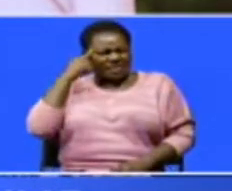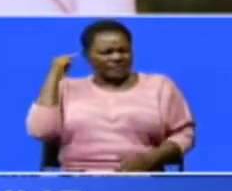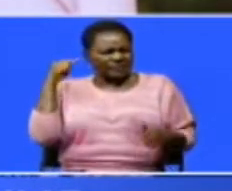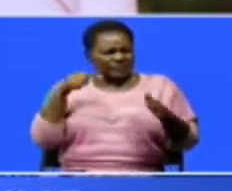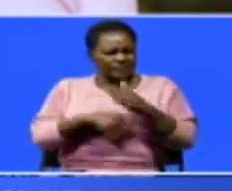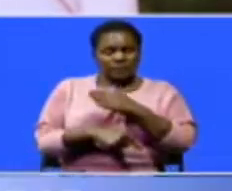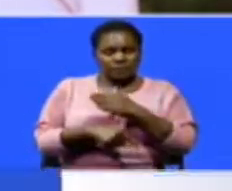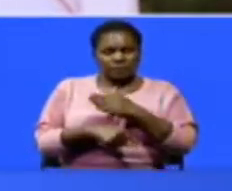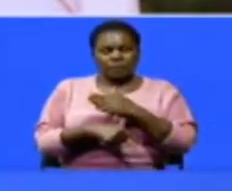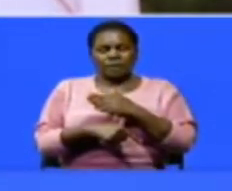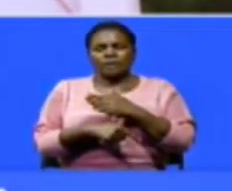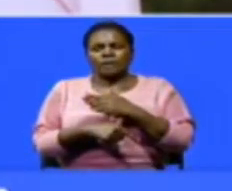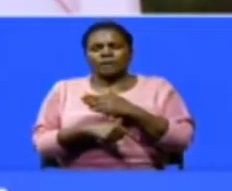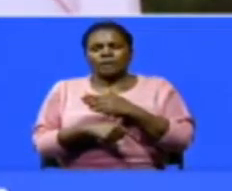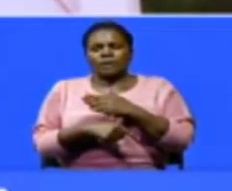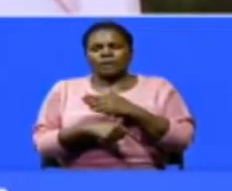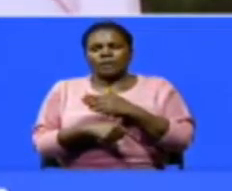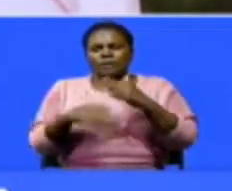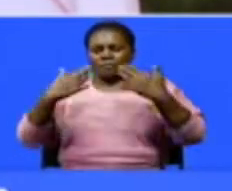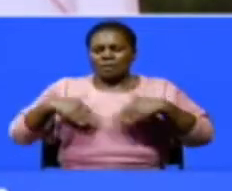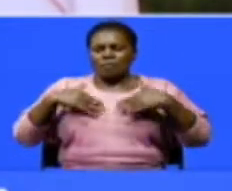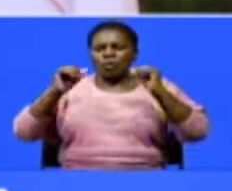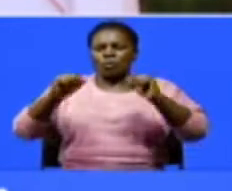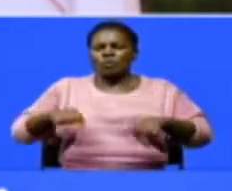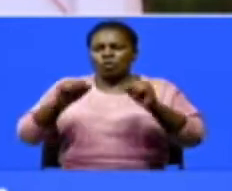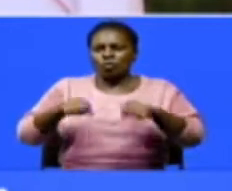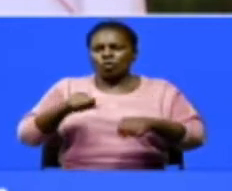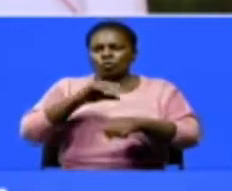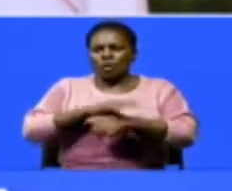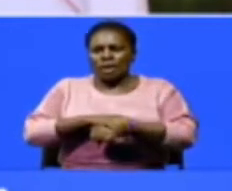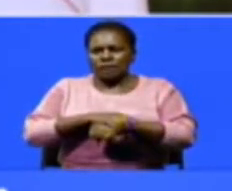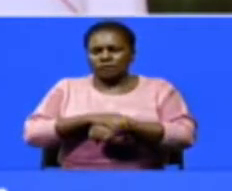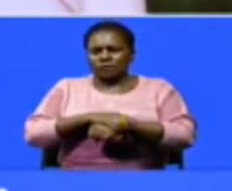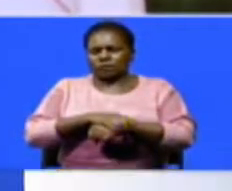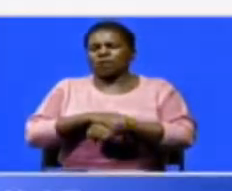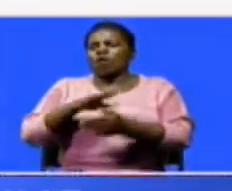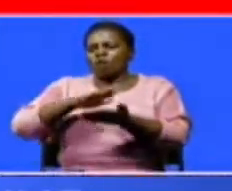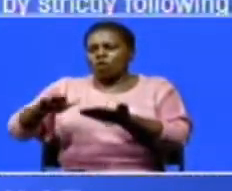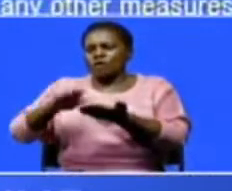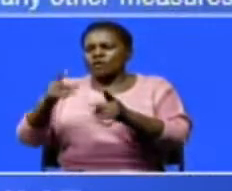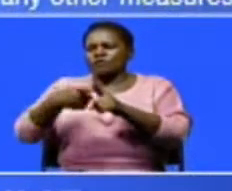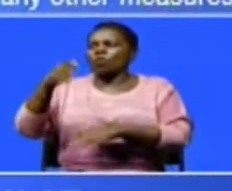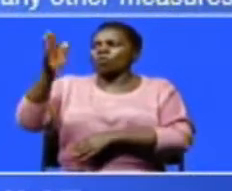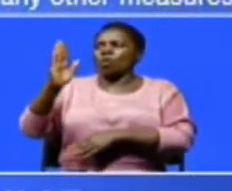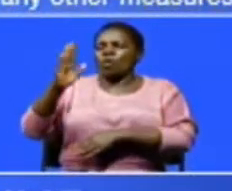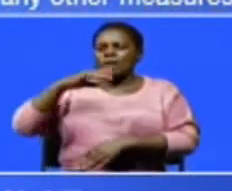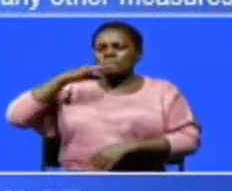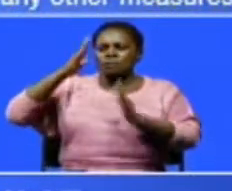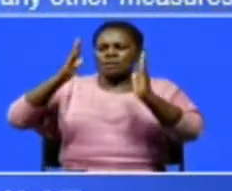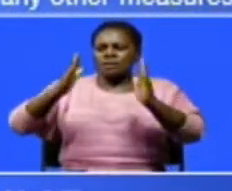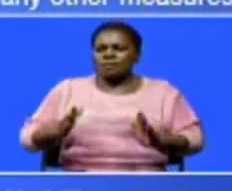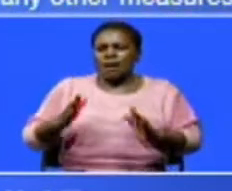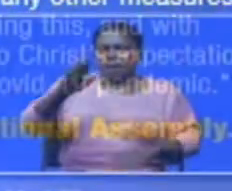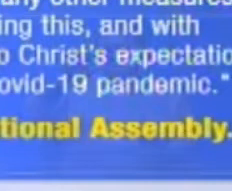self-reflection, introspection, and so that people can get right with their maker. National Assembly Speaker